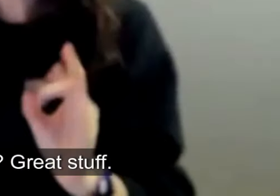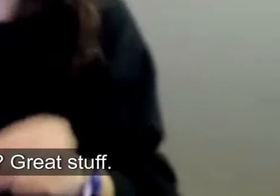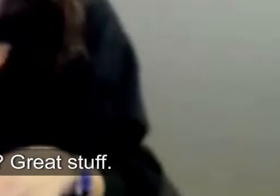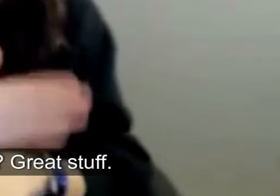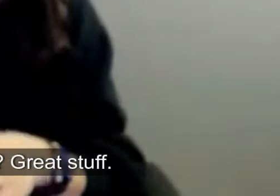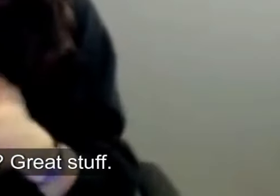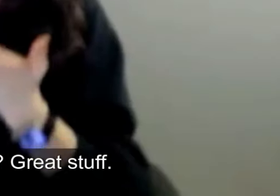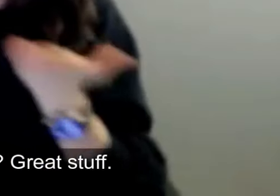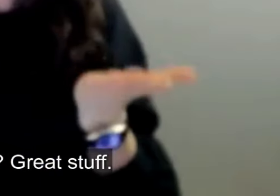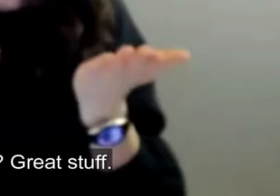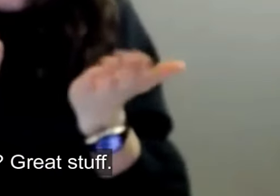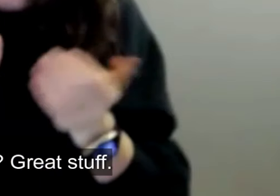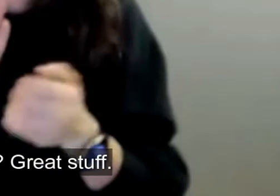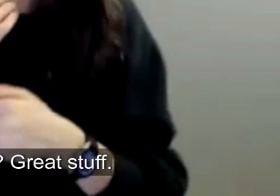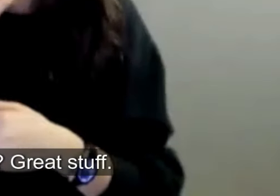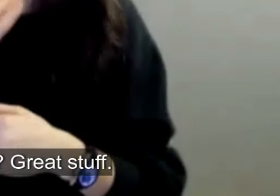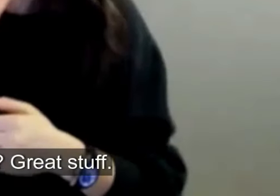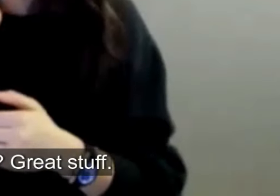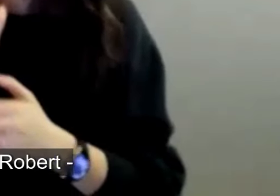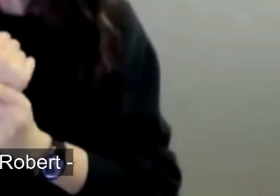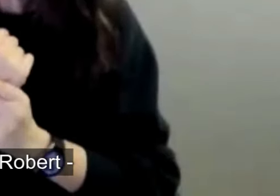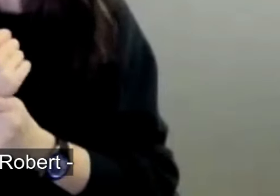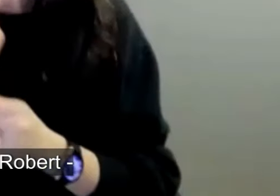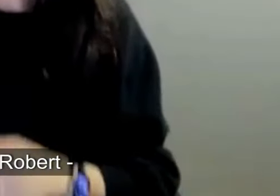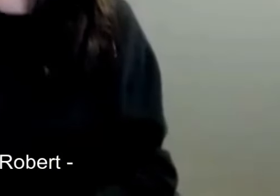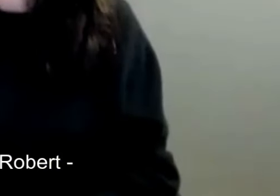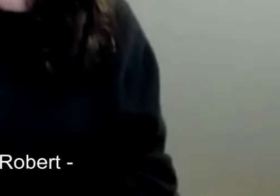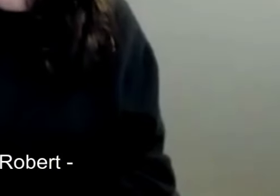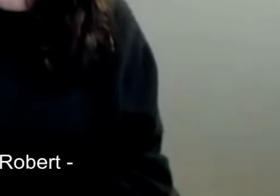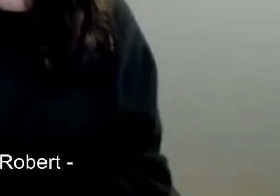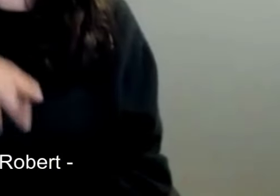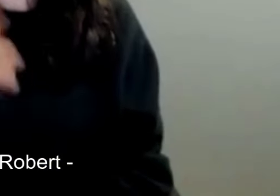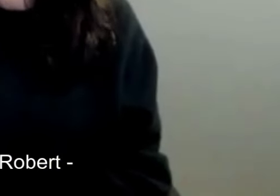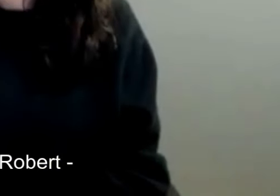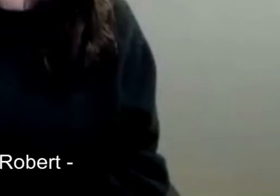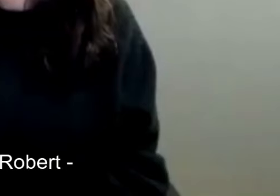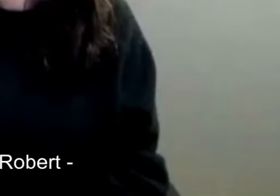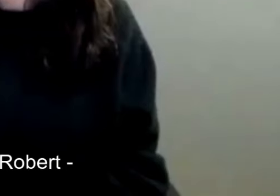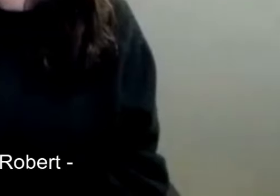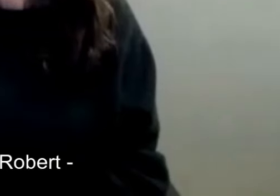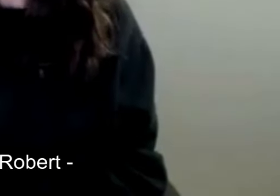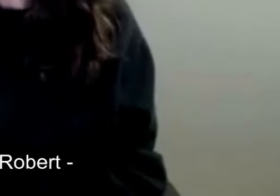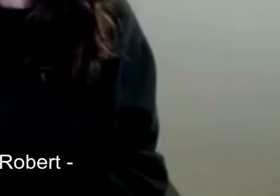Is that okay with everyone? Great stuff. So I want to start by introducing Robert.